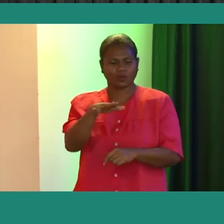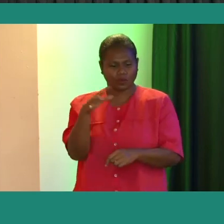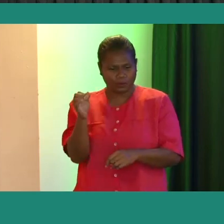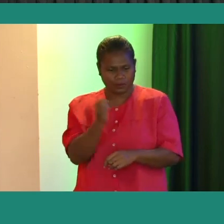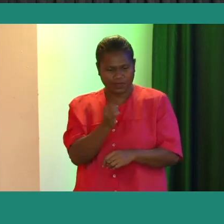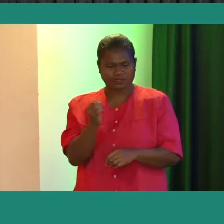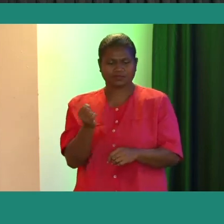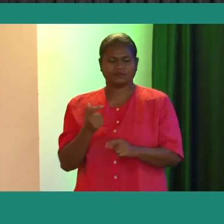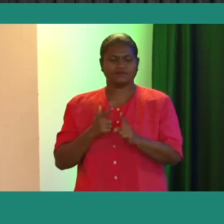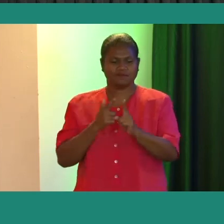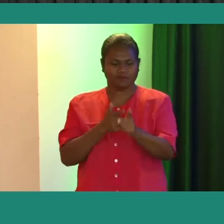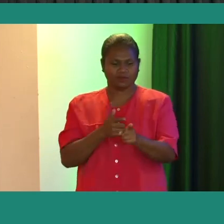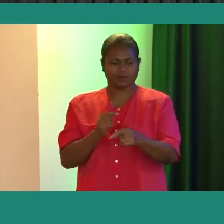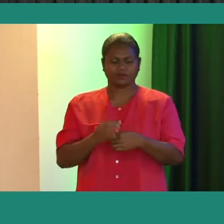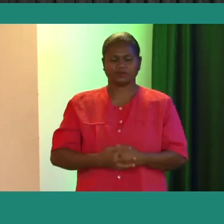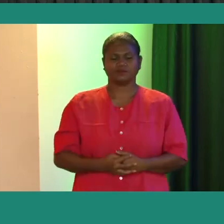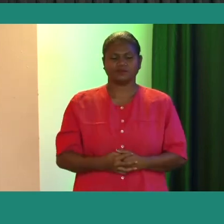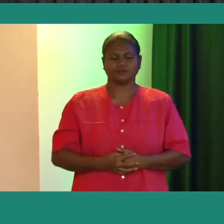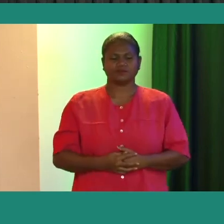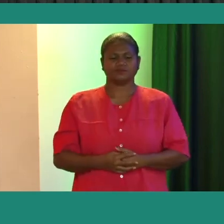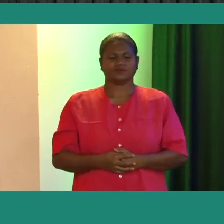respective agencies.